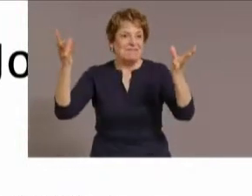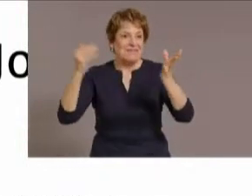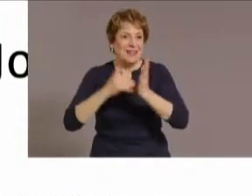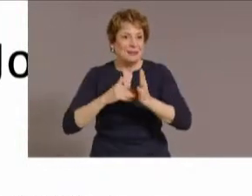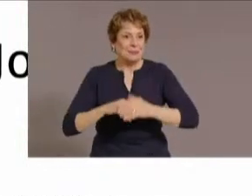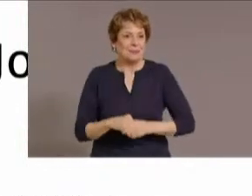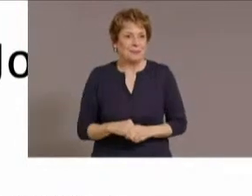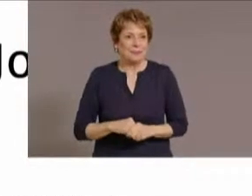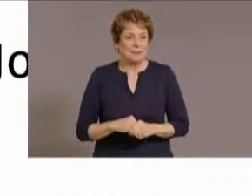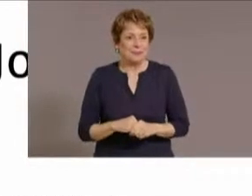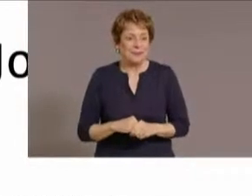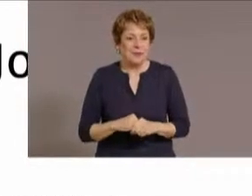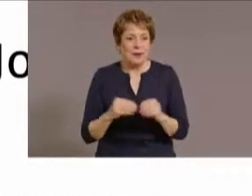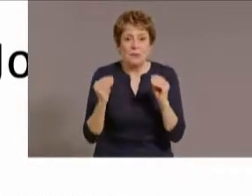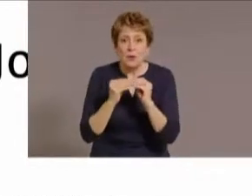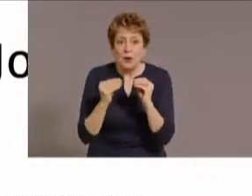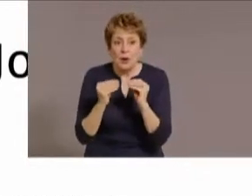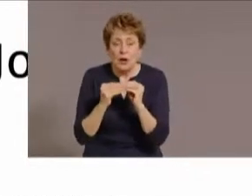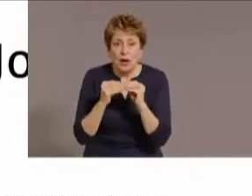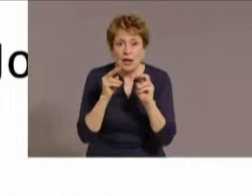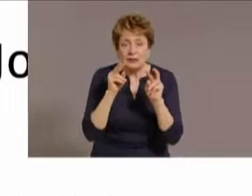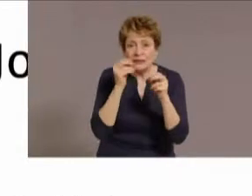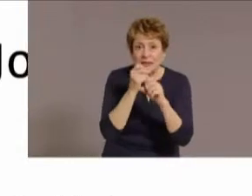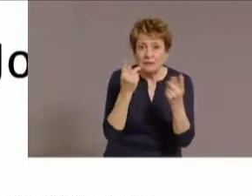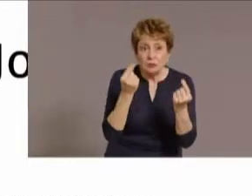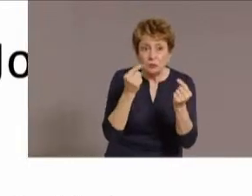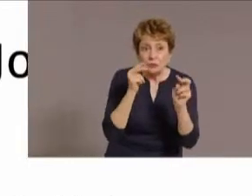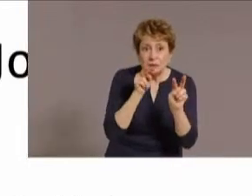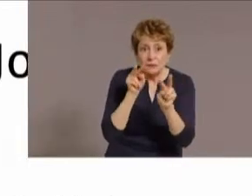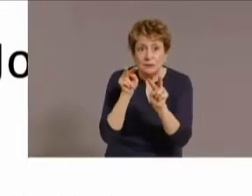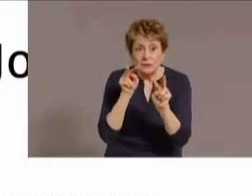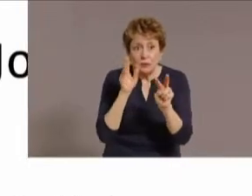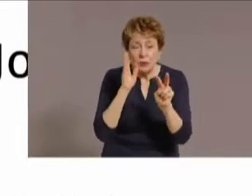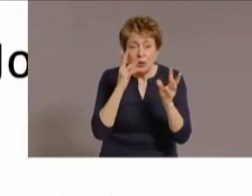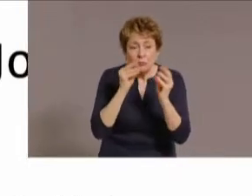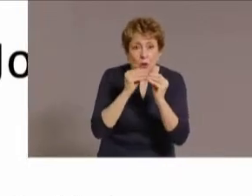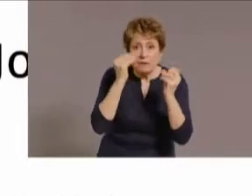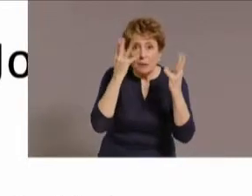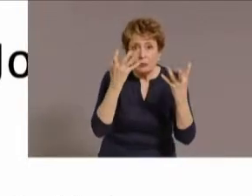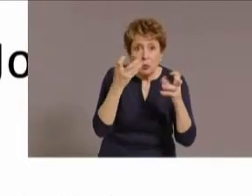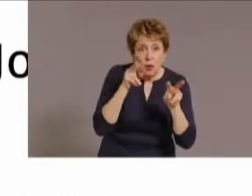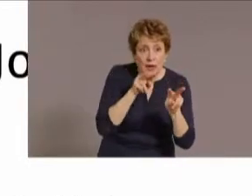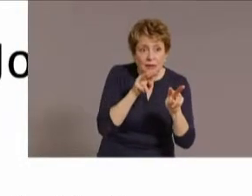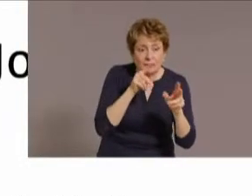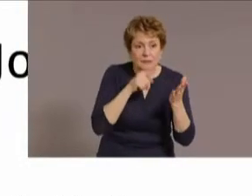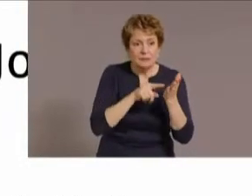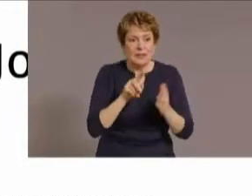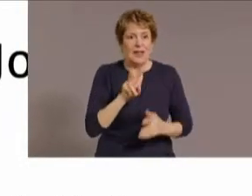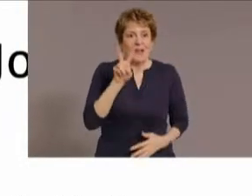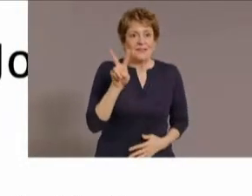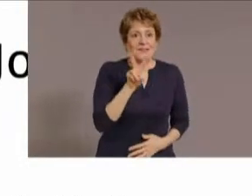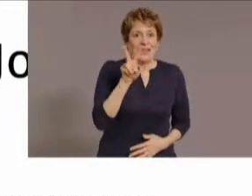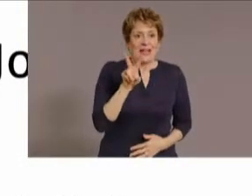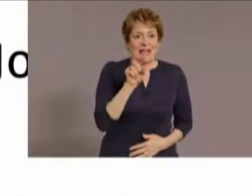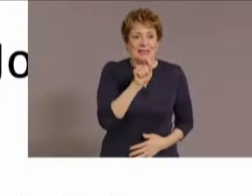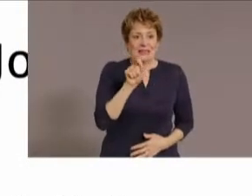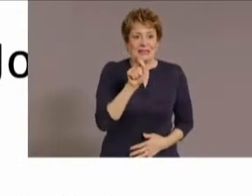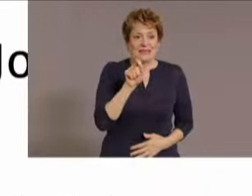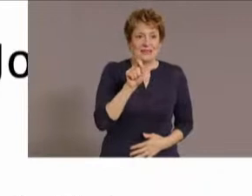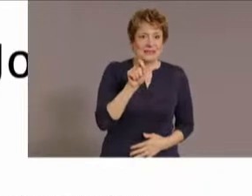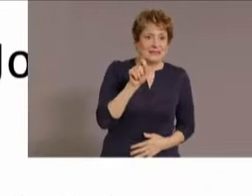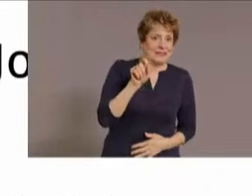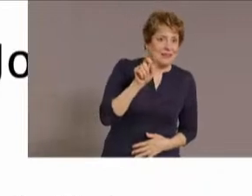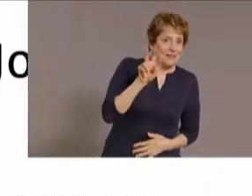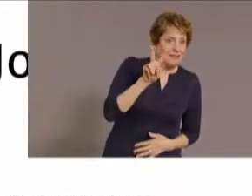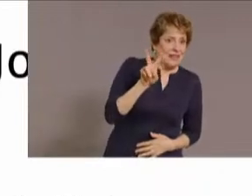safety monitoring that they perform. Adverse events get reported through VAERS, and those that have received the vaccine